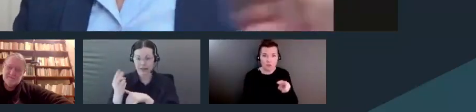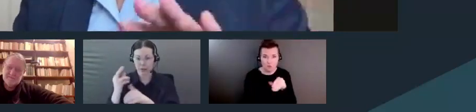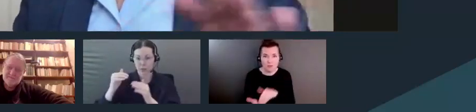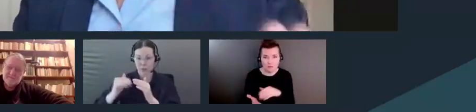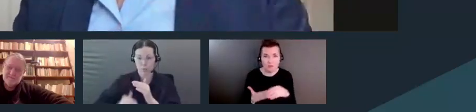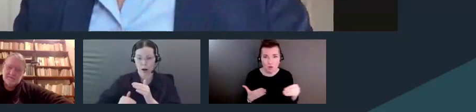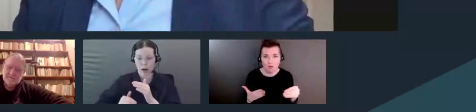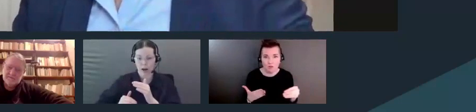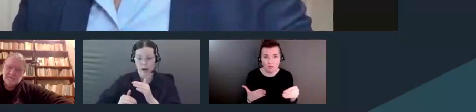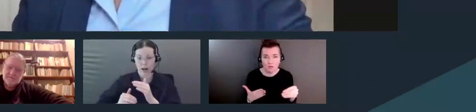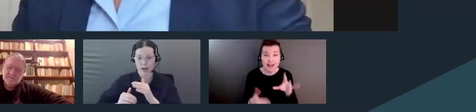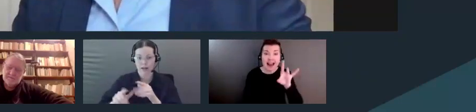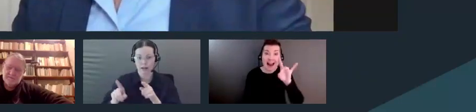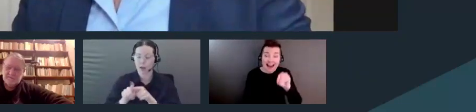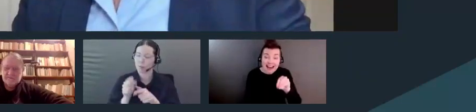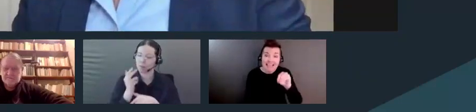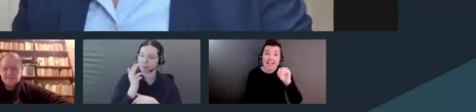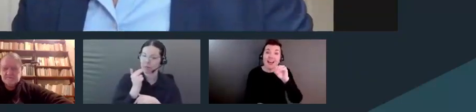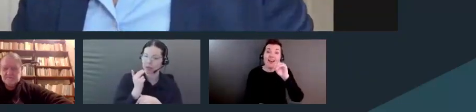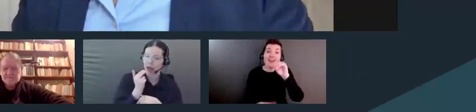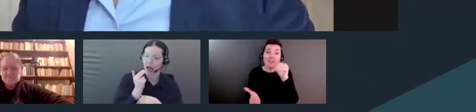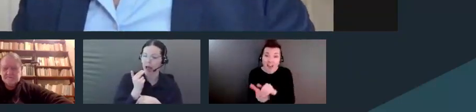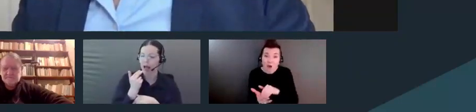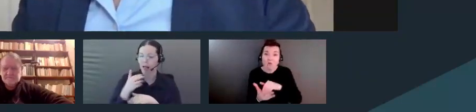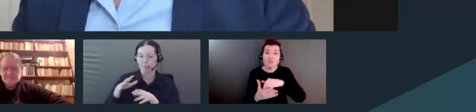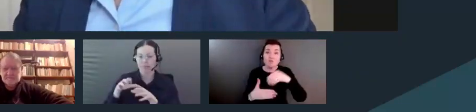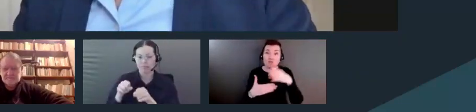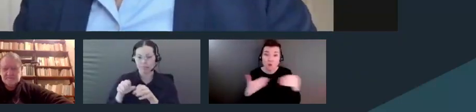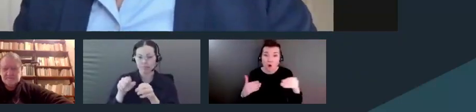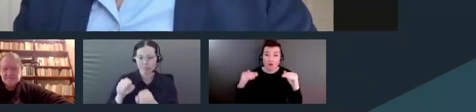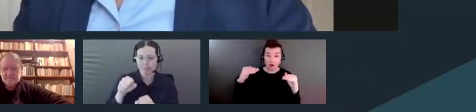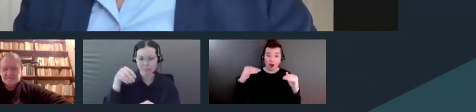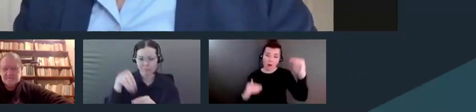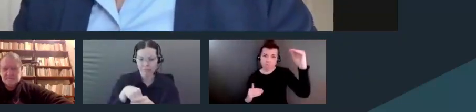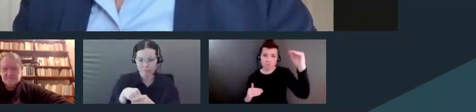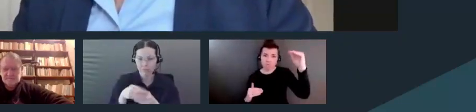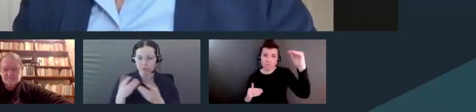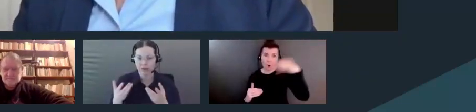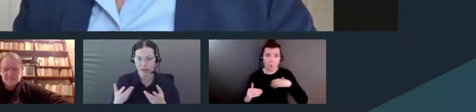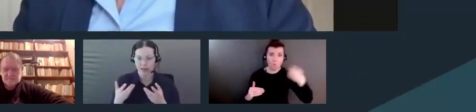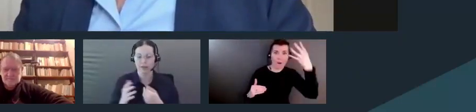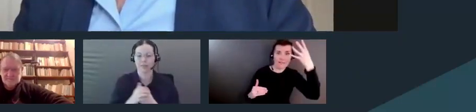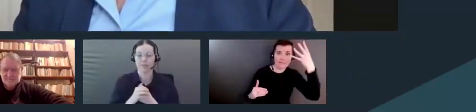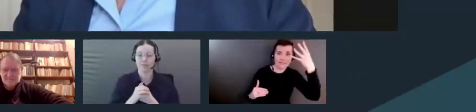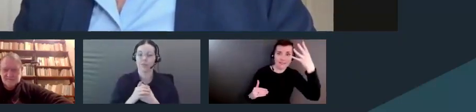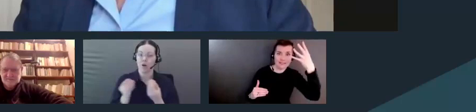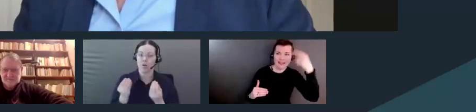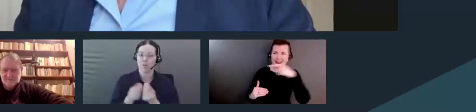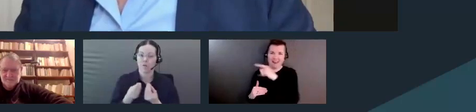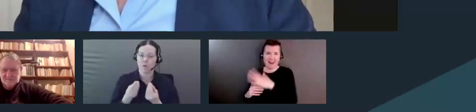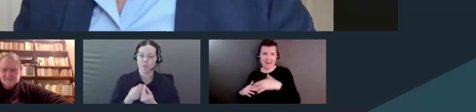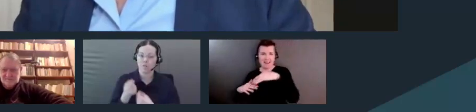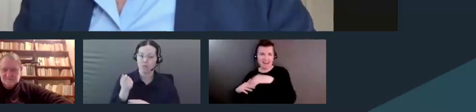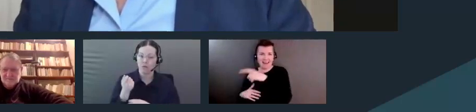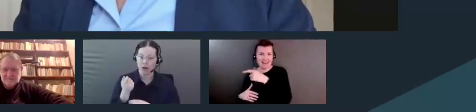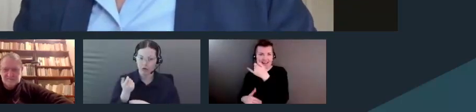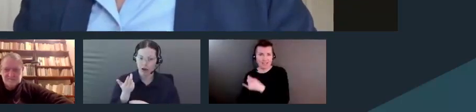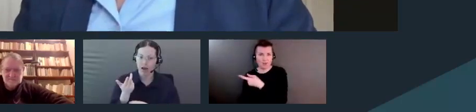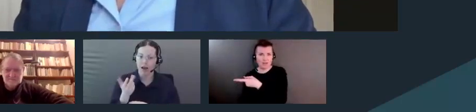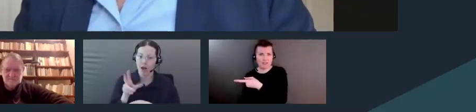And 80,000 between Inuit and whites. As far as I know, that's the largest gap between two ethnicities anywhere in the